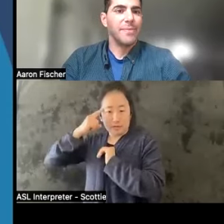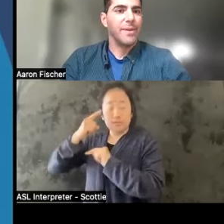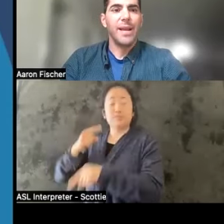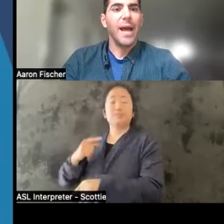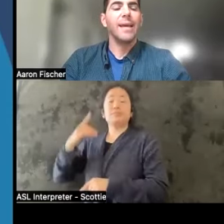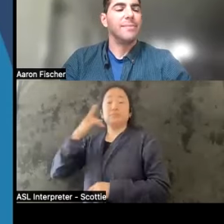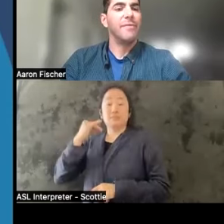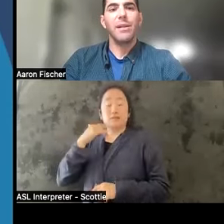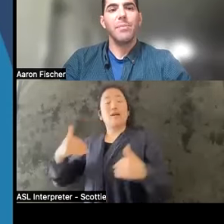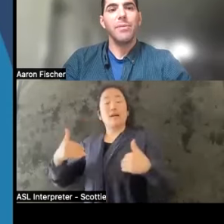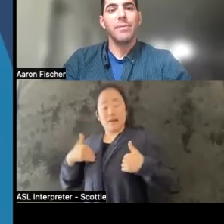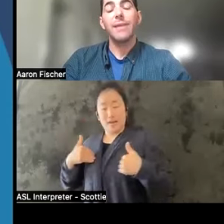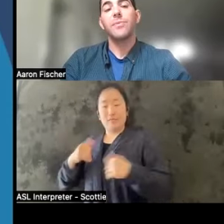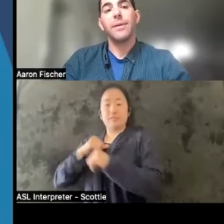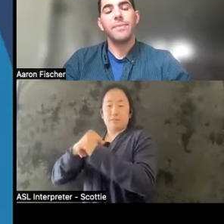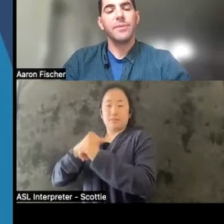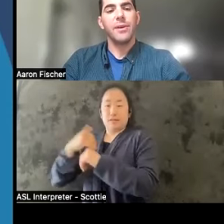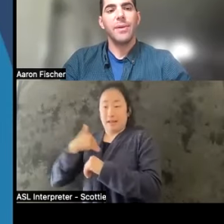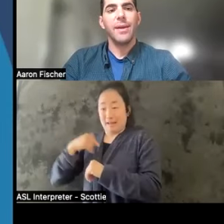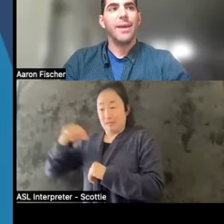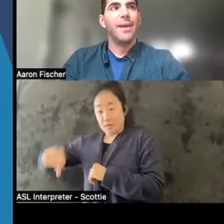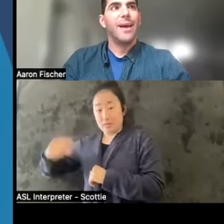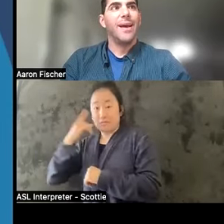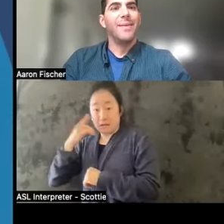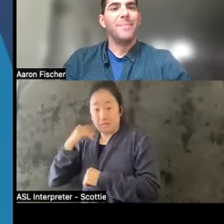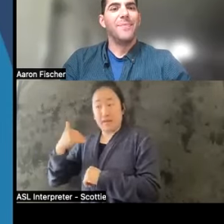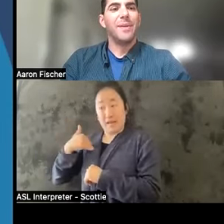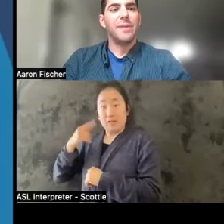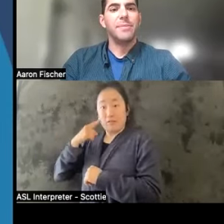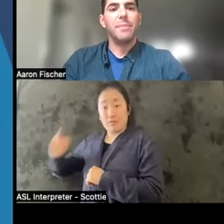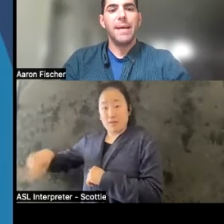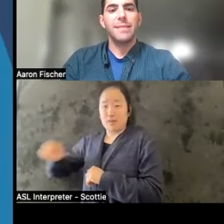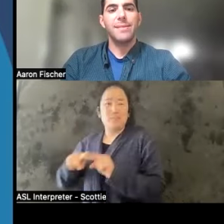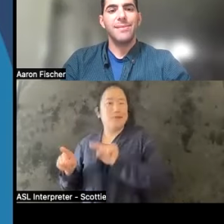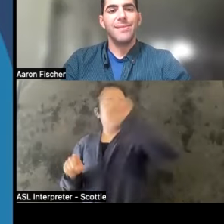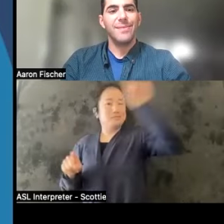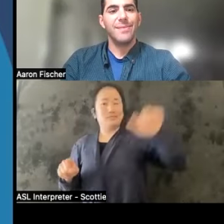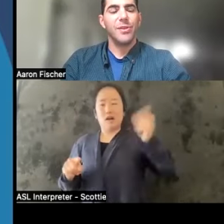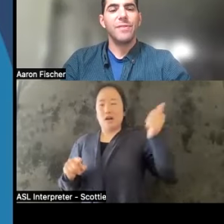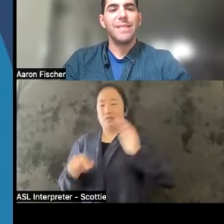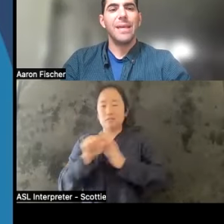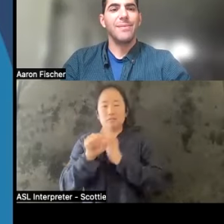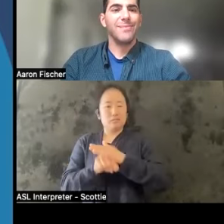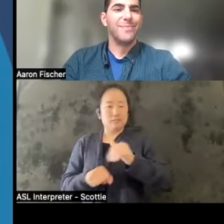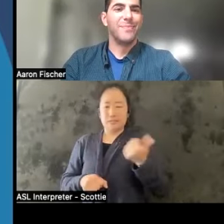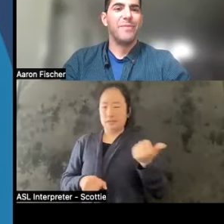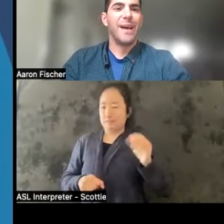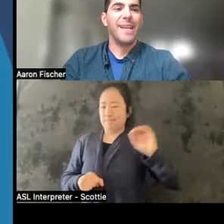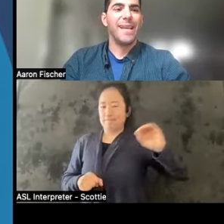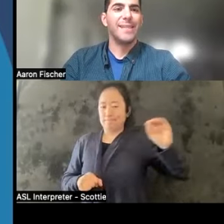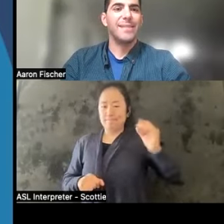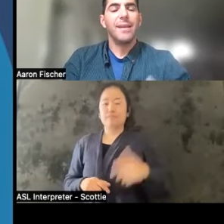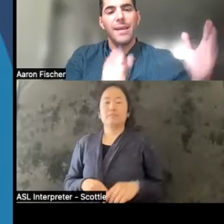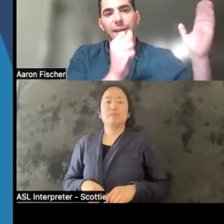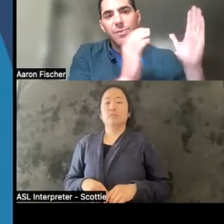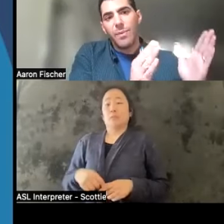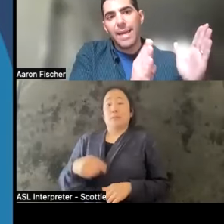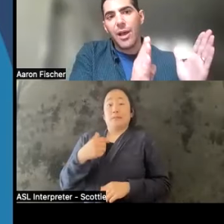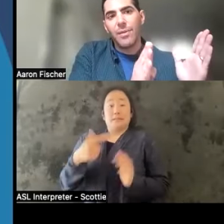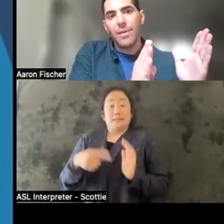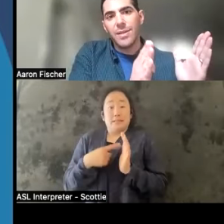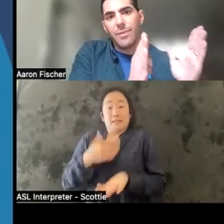believe are not available elsewhere. So sometimes the best service that we can provide is,